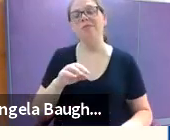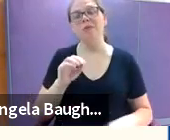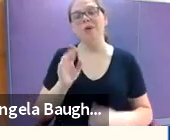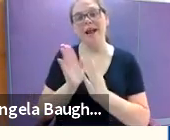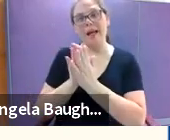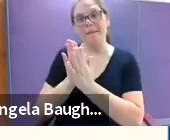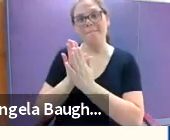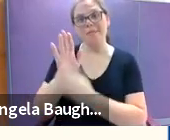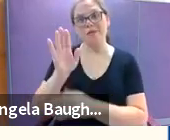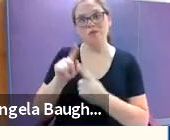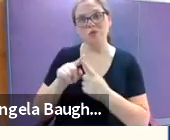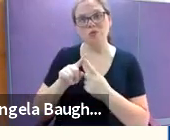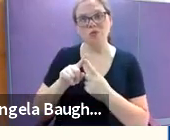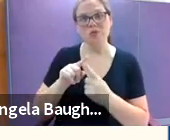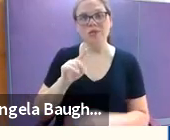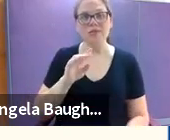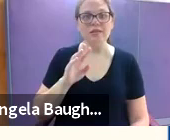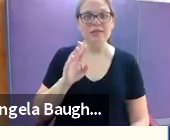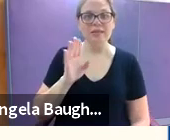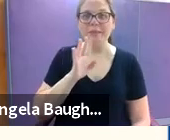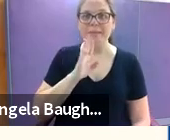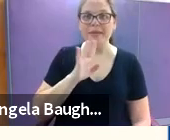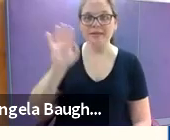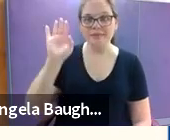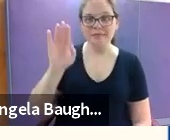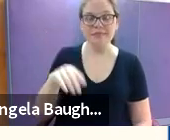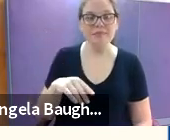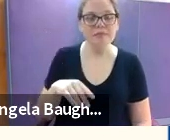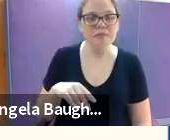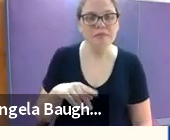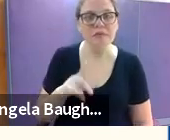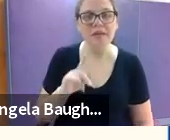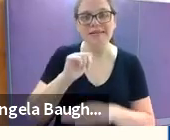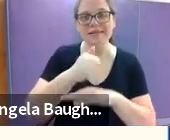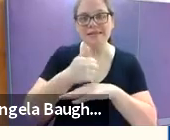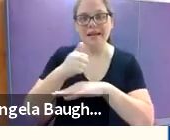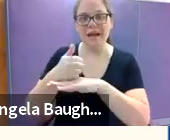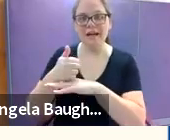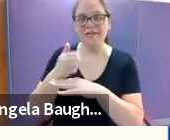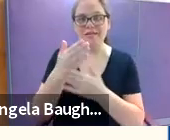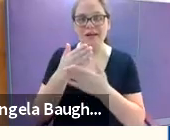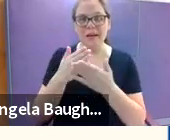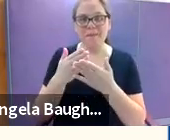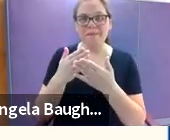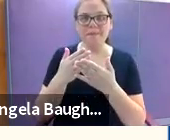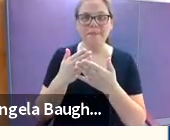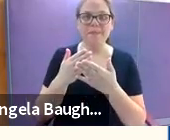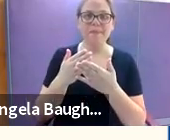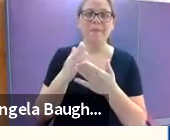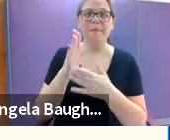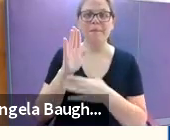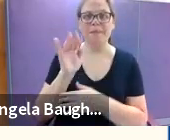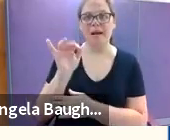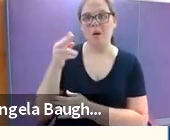And view options in this area, you can set yourself. Some features will be set by the